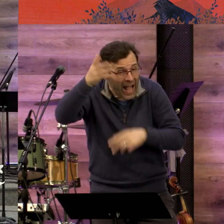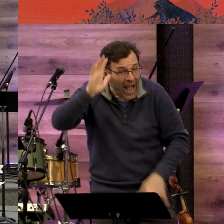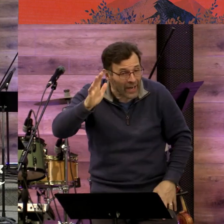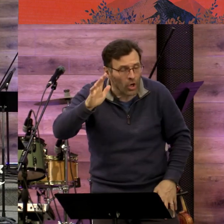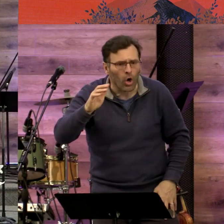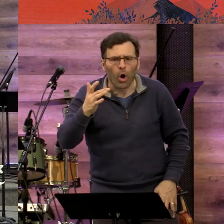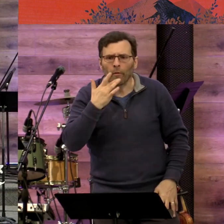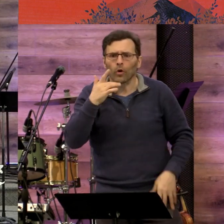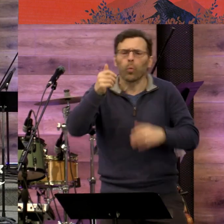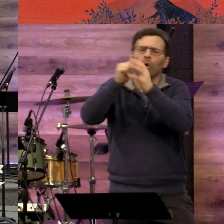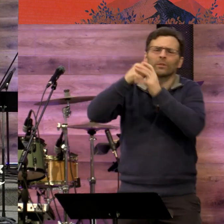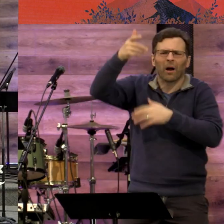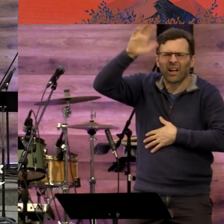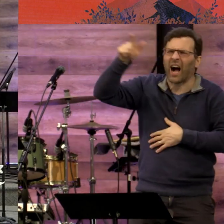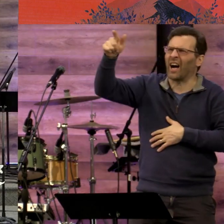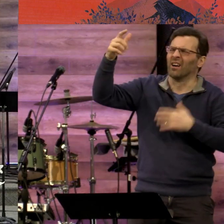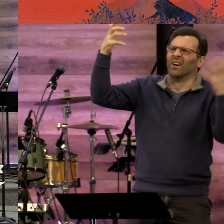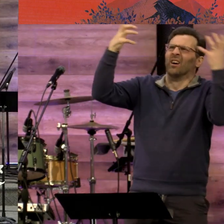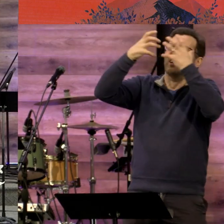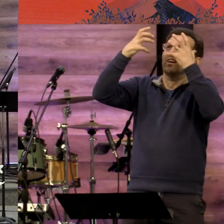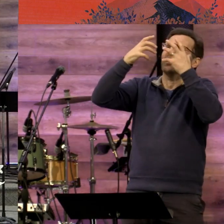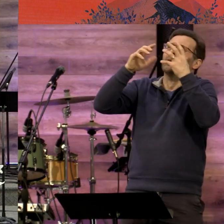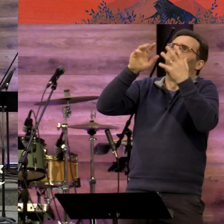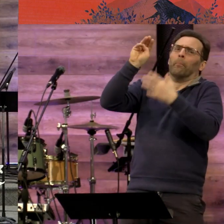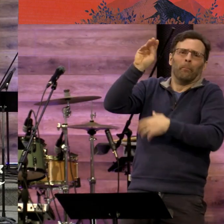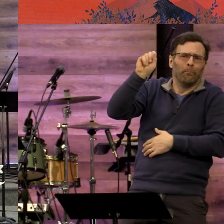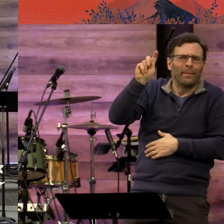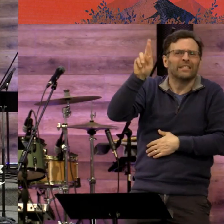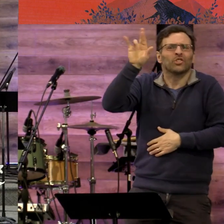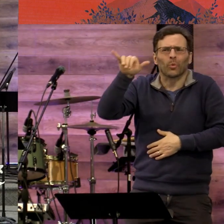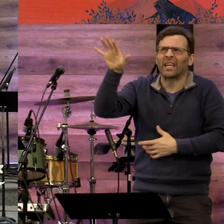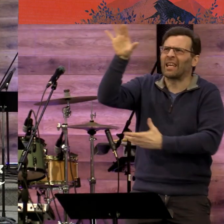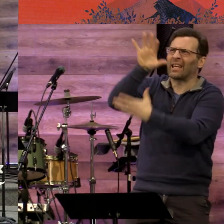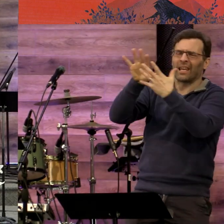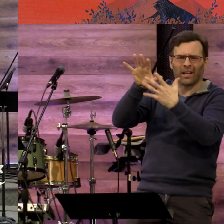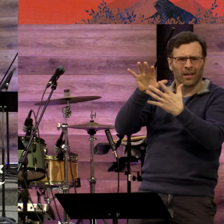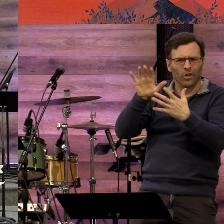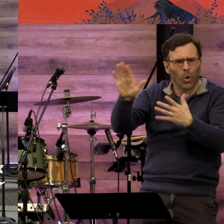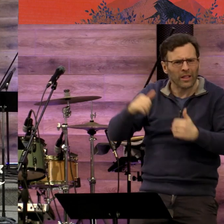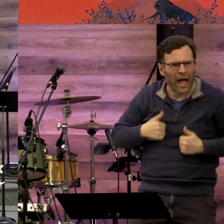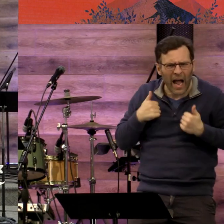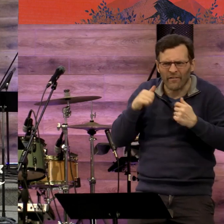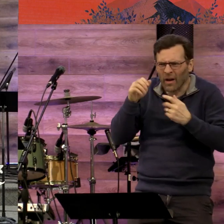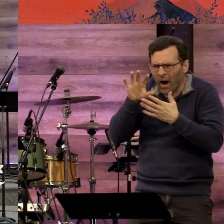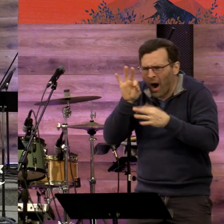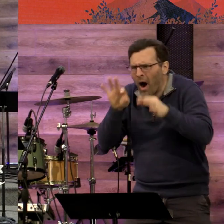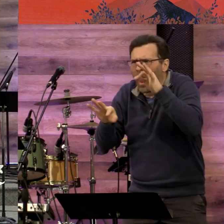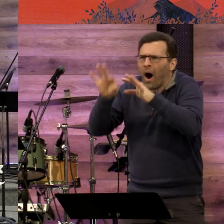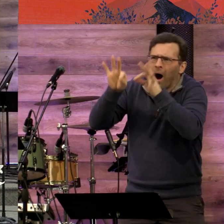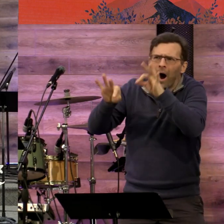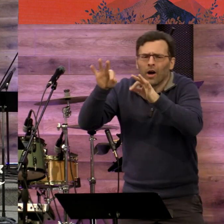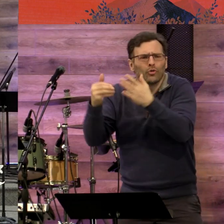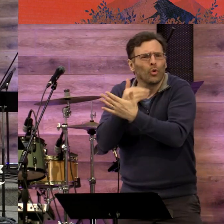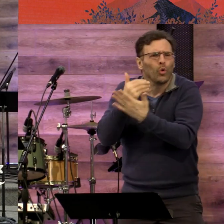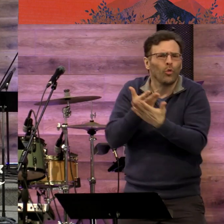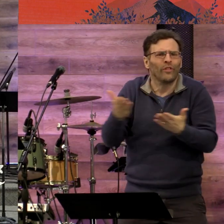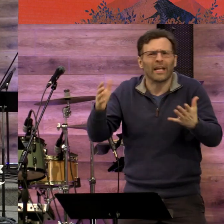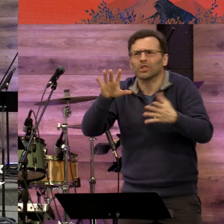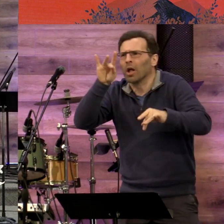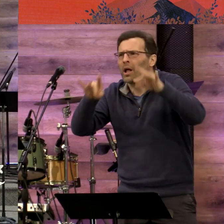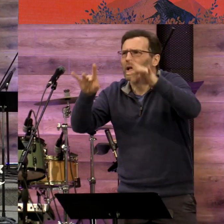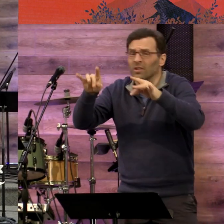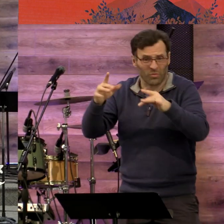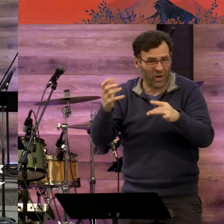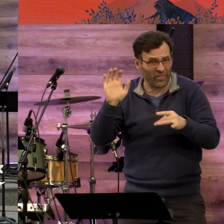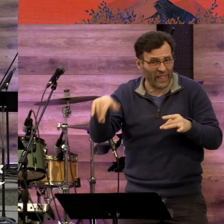you rather worship a God that is profound and mysterious and you spend the rest of your life discovering nuances and mysteries of who he